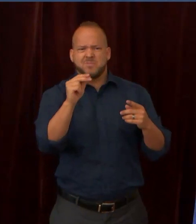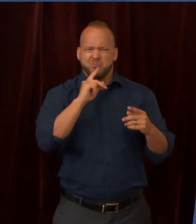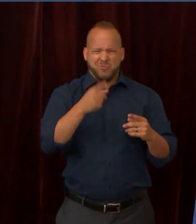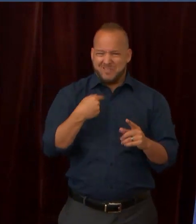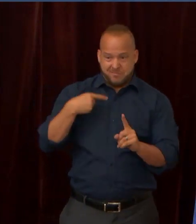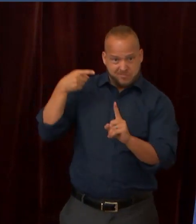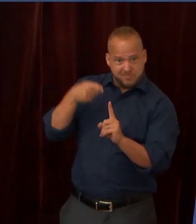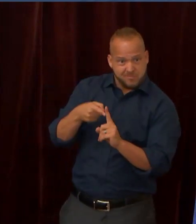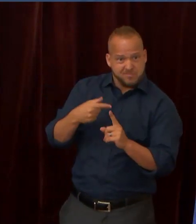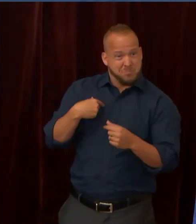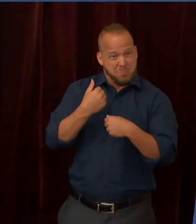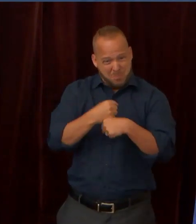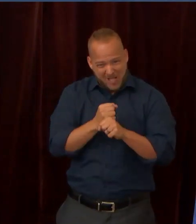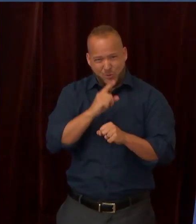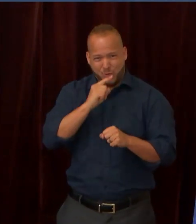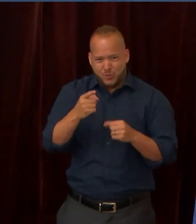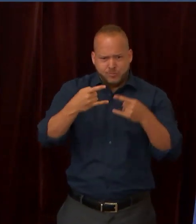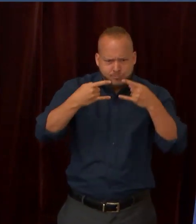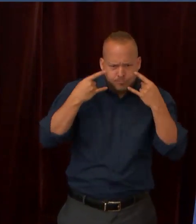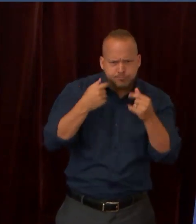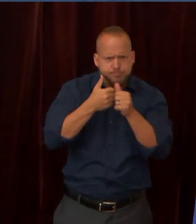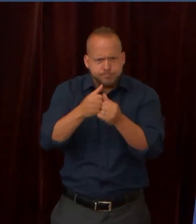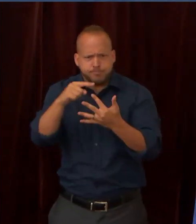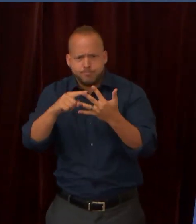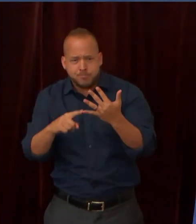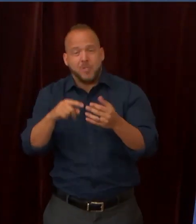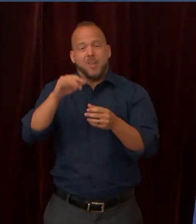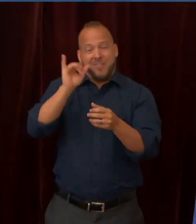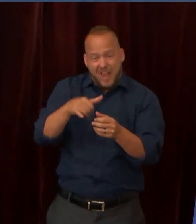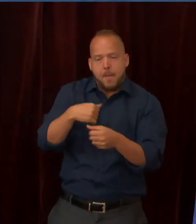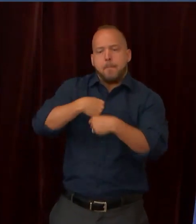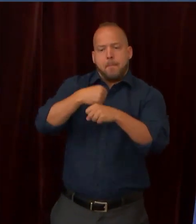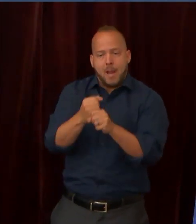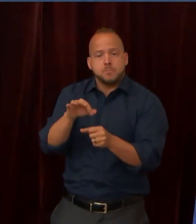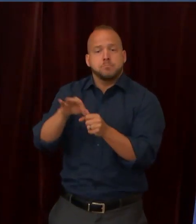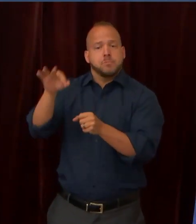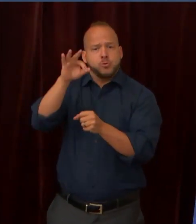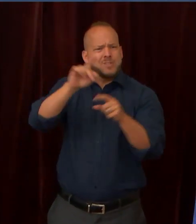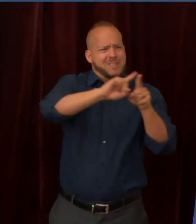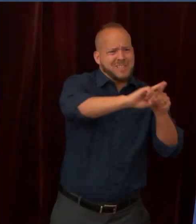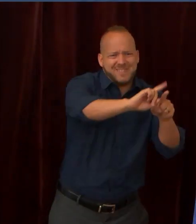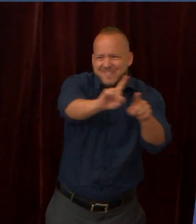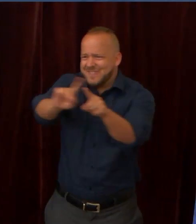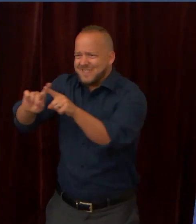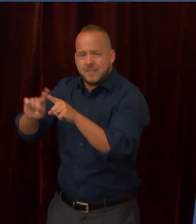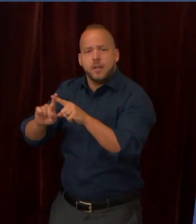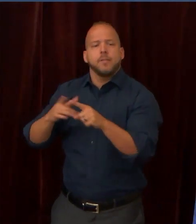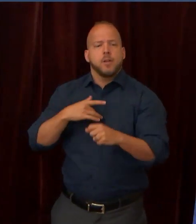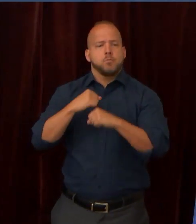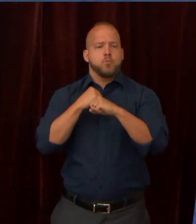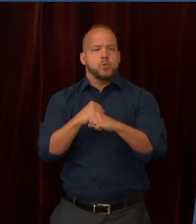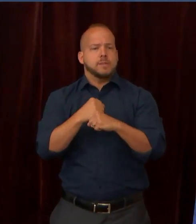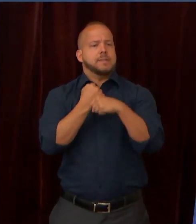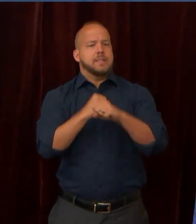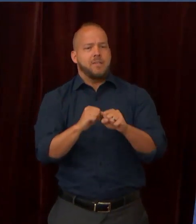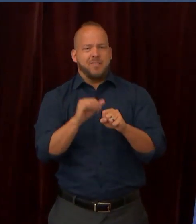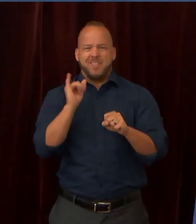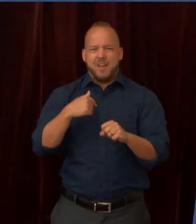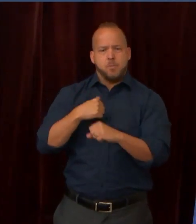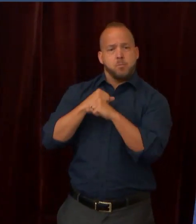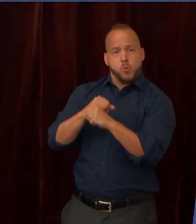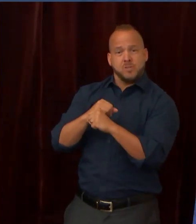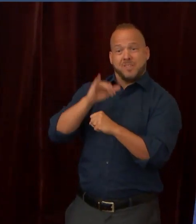everything we do in the church is protecting everyone else of whatever faith or without faith, without the broader community. And that's